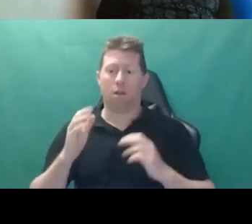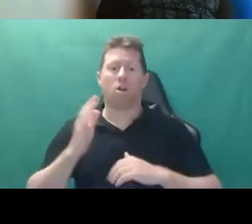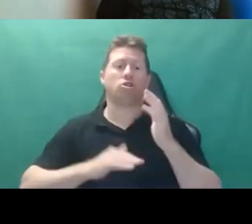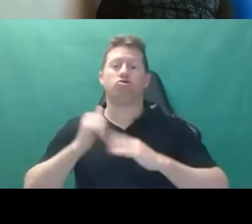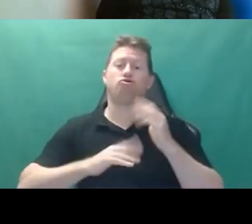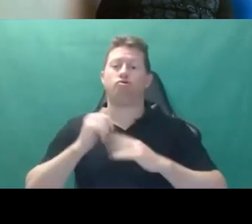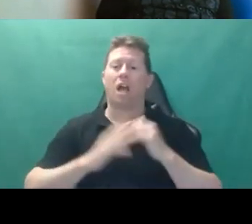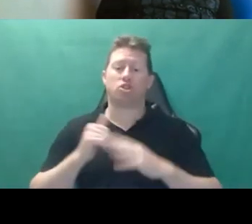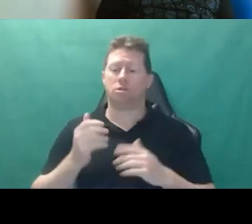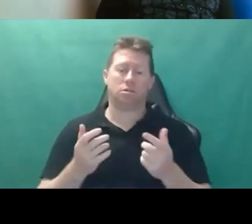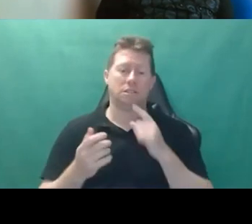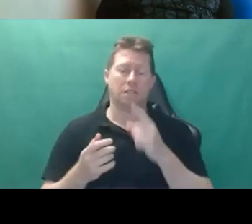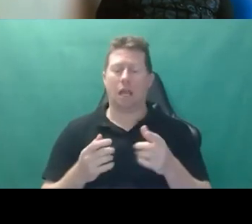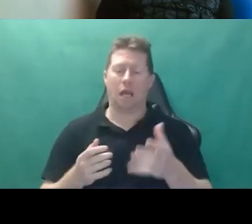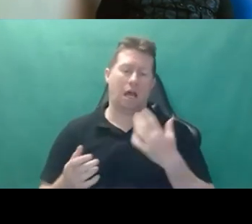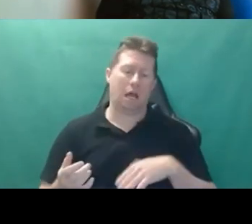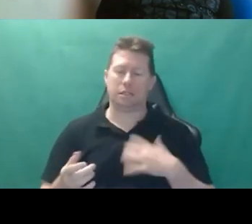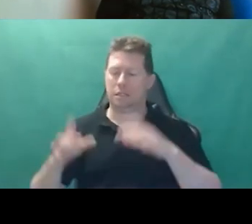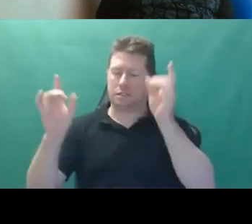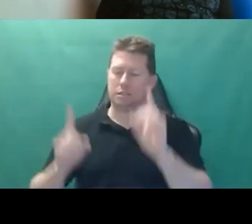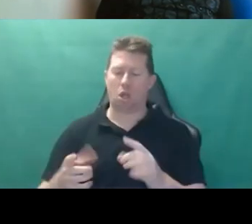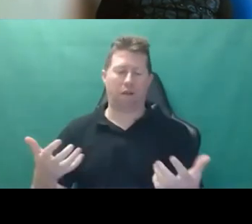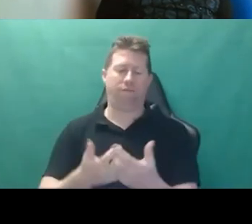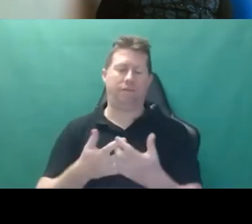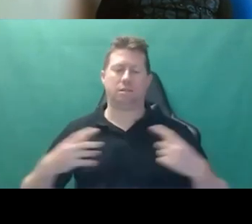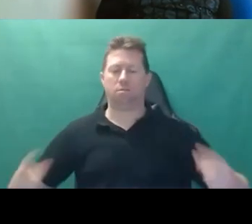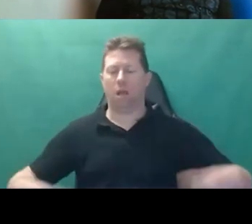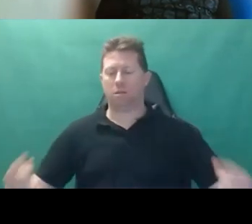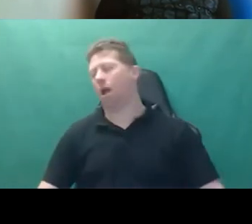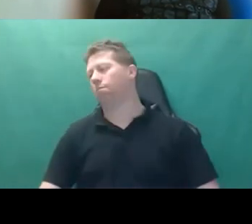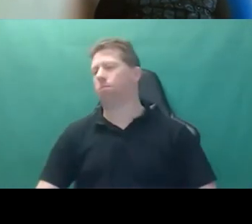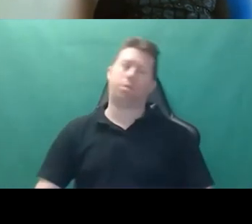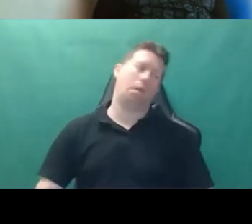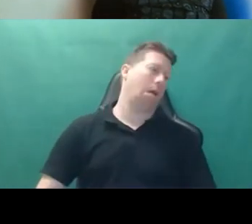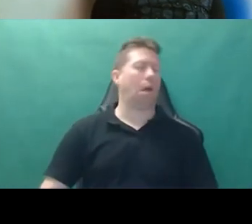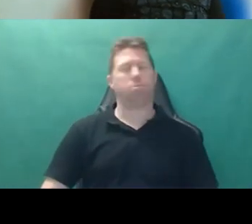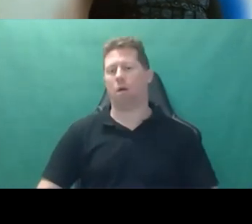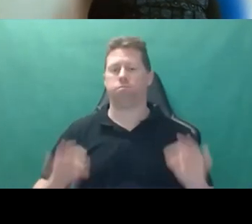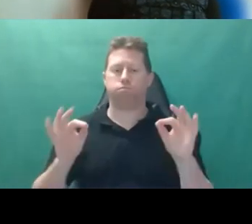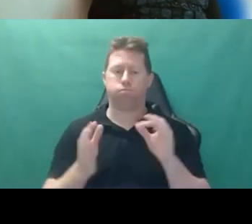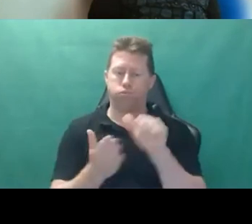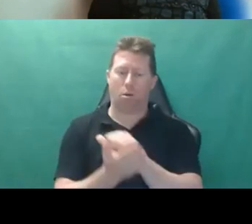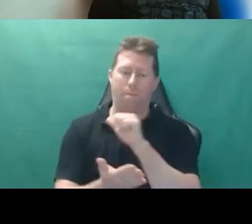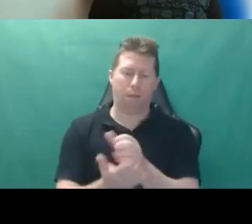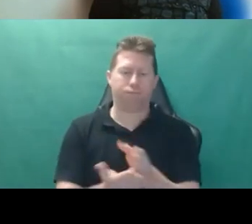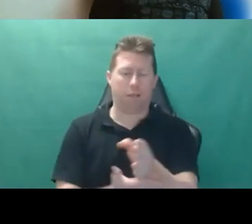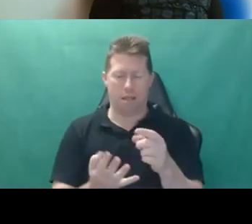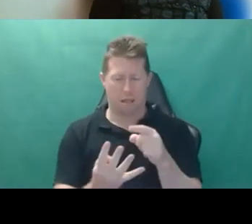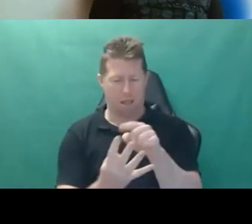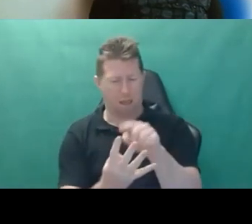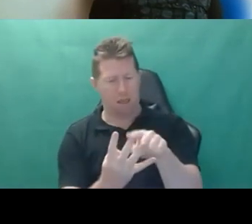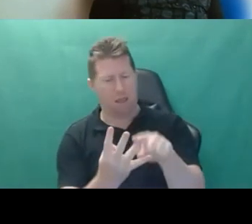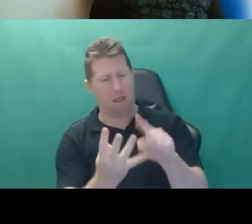need to be dealt with in the design of their building. So a disabled body can enter, exit and pass through a building. So all these kinds of